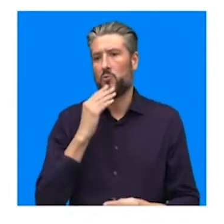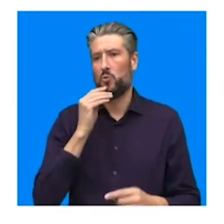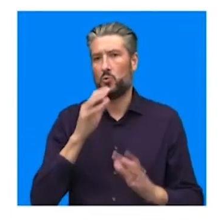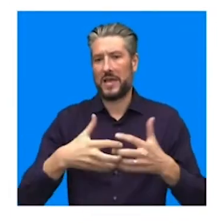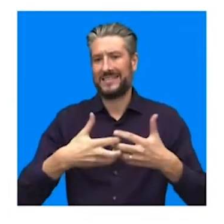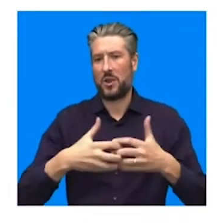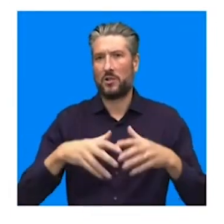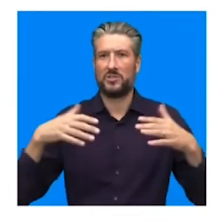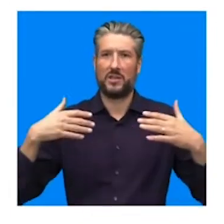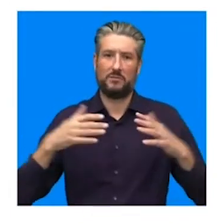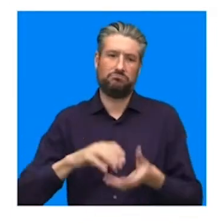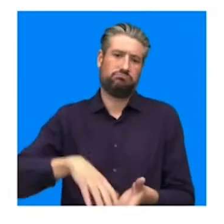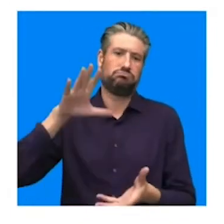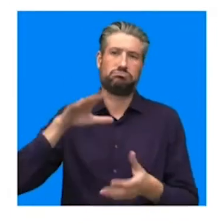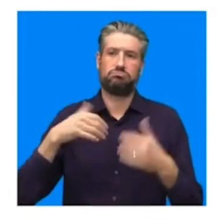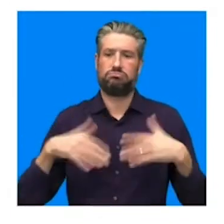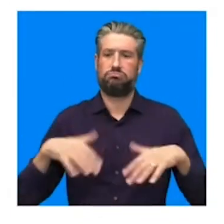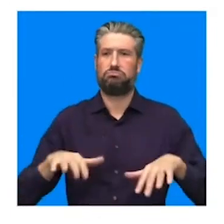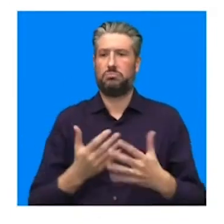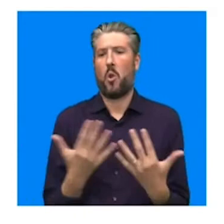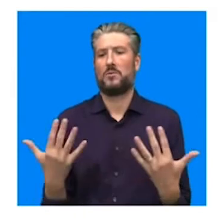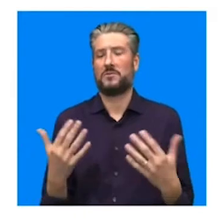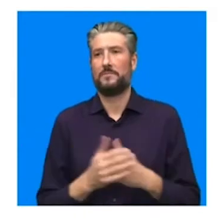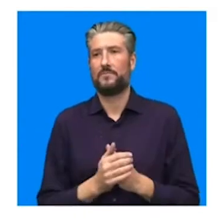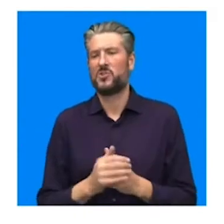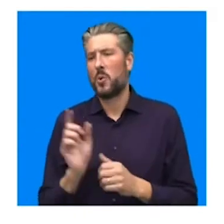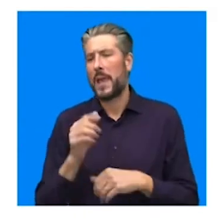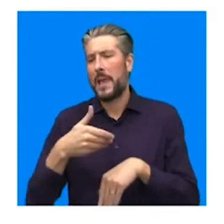implications of that for people with disabilities in those cities?